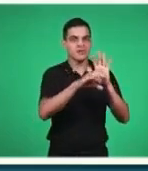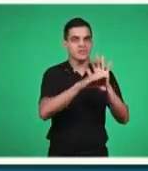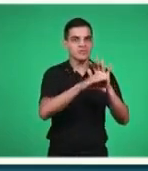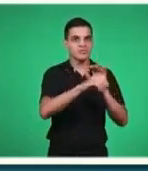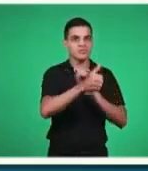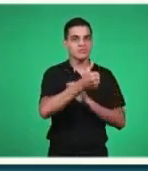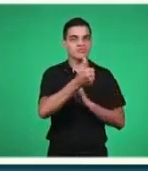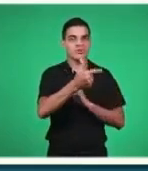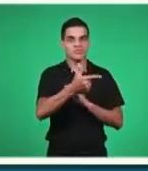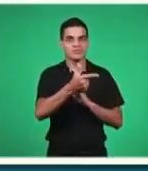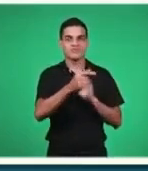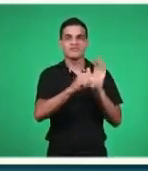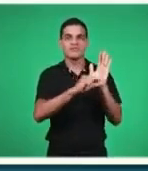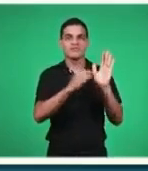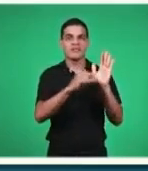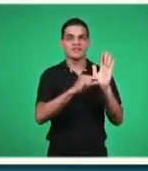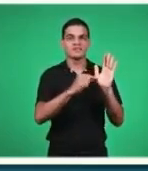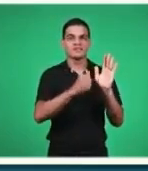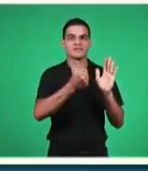in